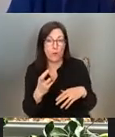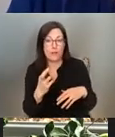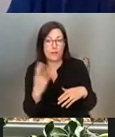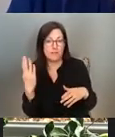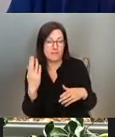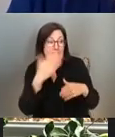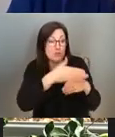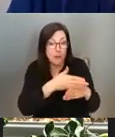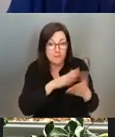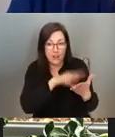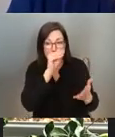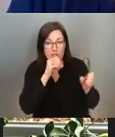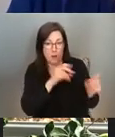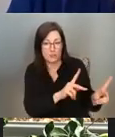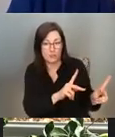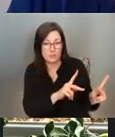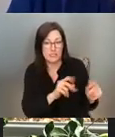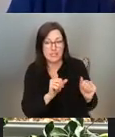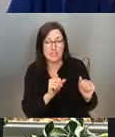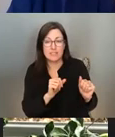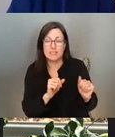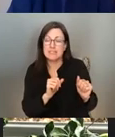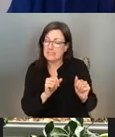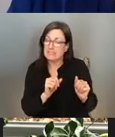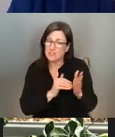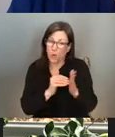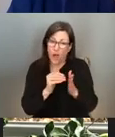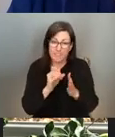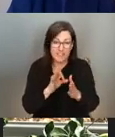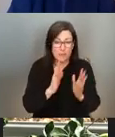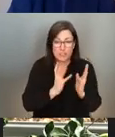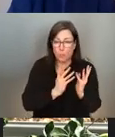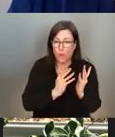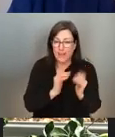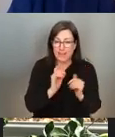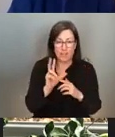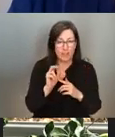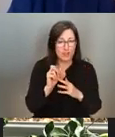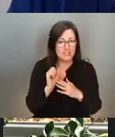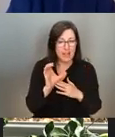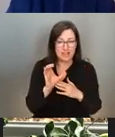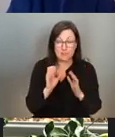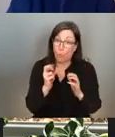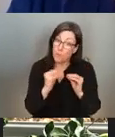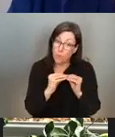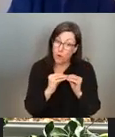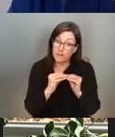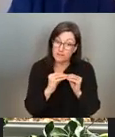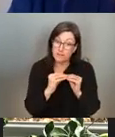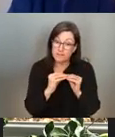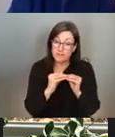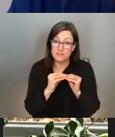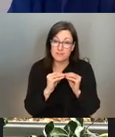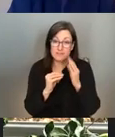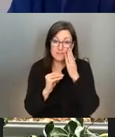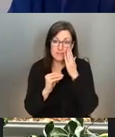the learning opportunity. And also often if we just give the 30 seconds to respond or more,